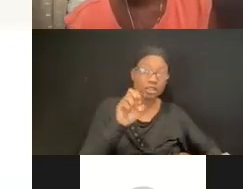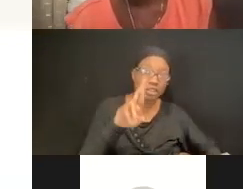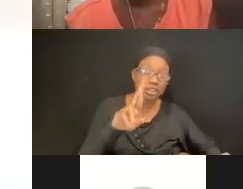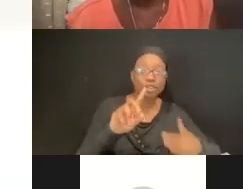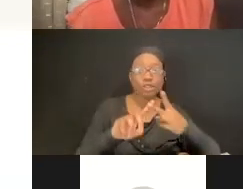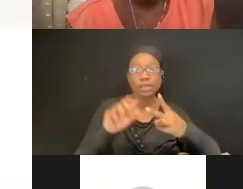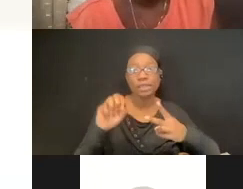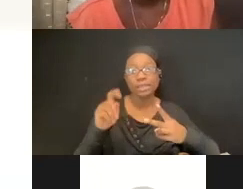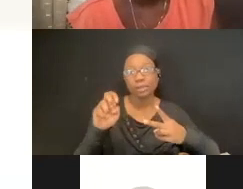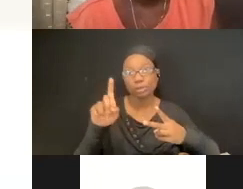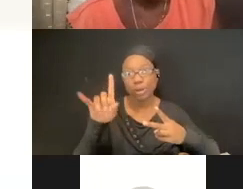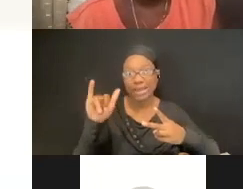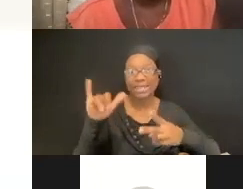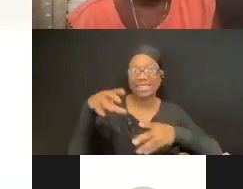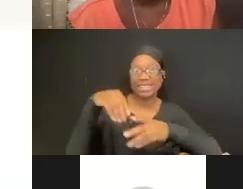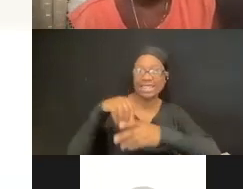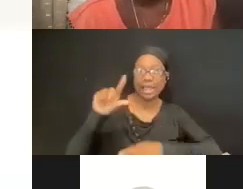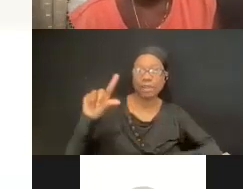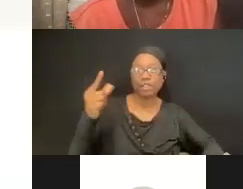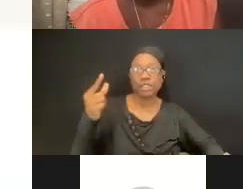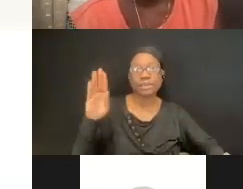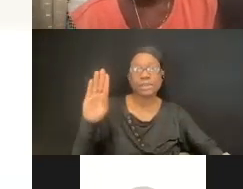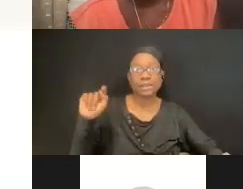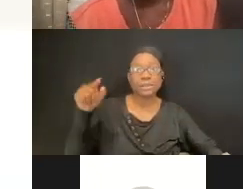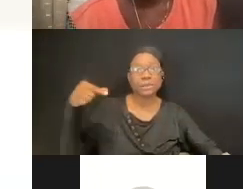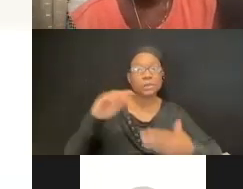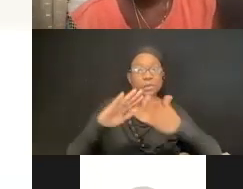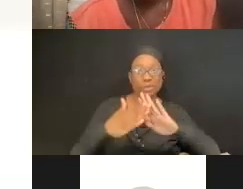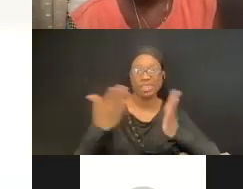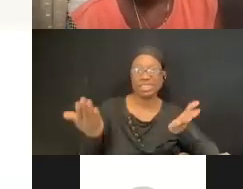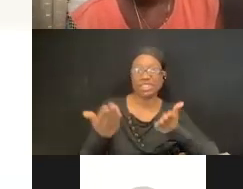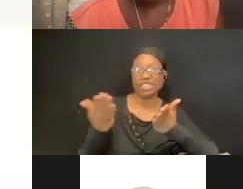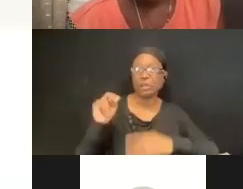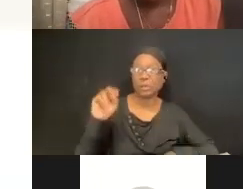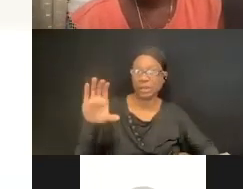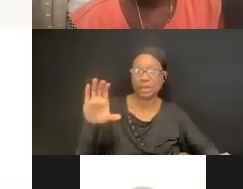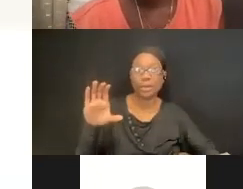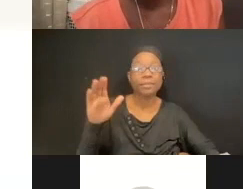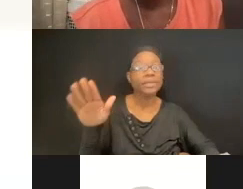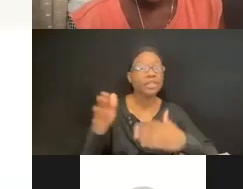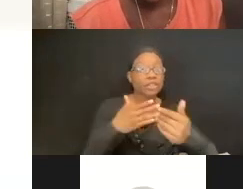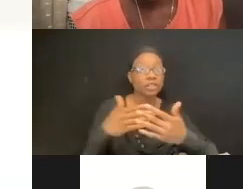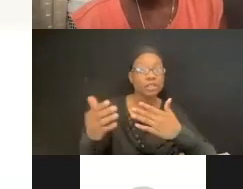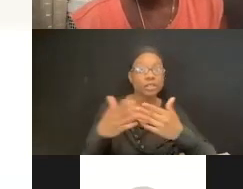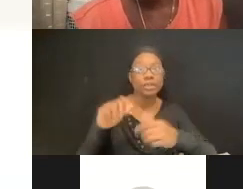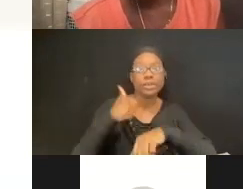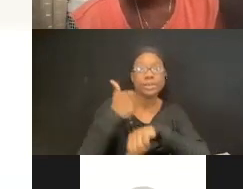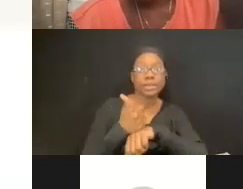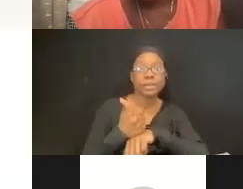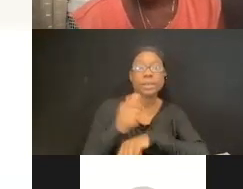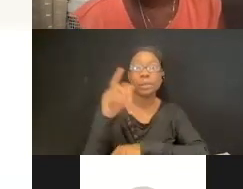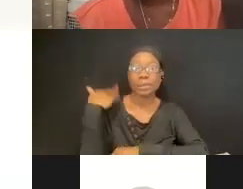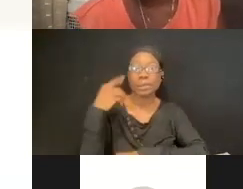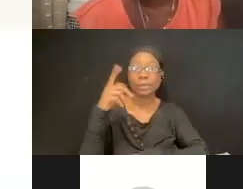so even though House Bill 2 was something that went into law in 2016, I want to name that it's been a really